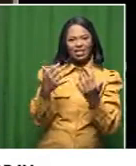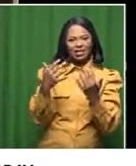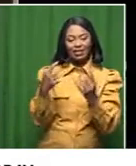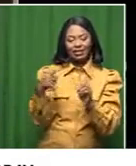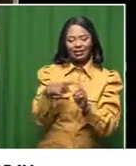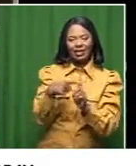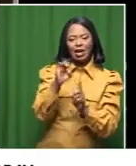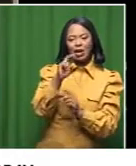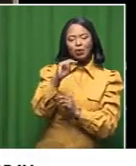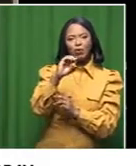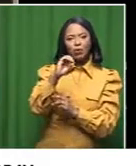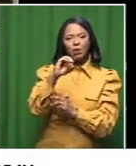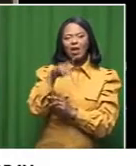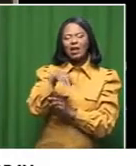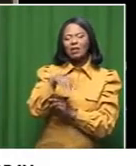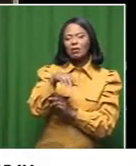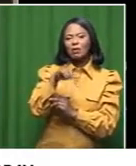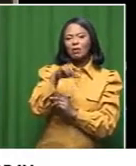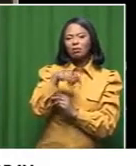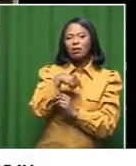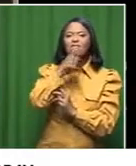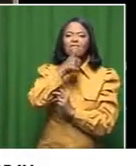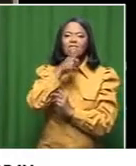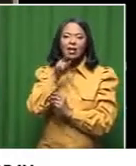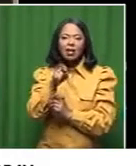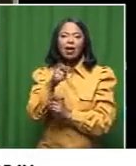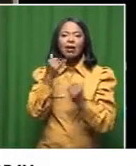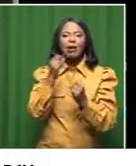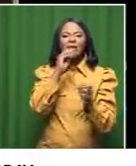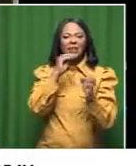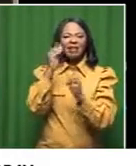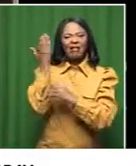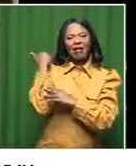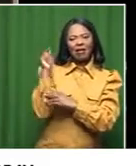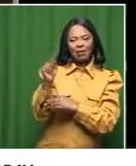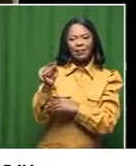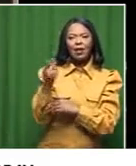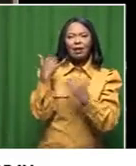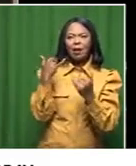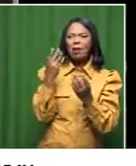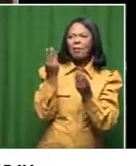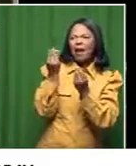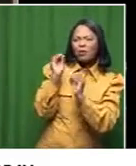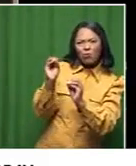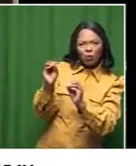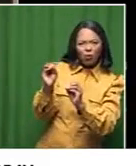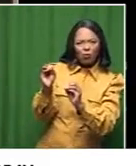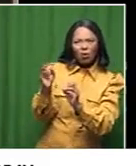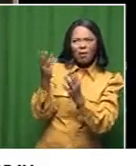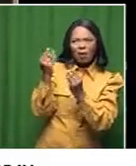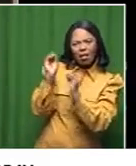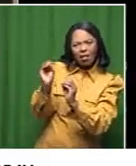And now we're seeing competing interest for that particular money that's sitting or will